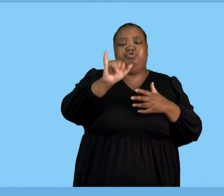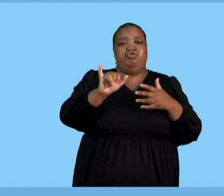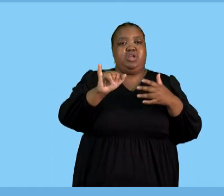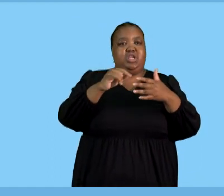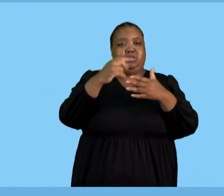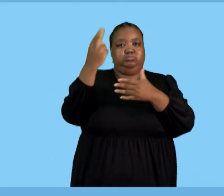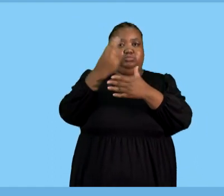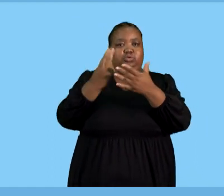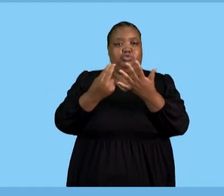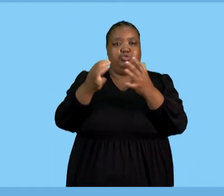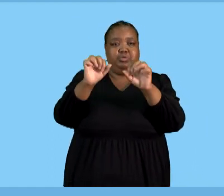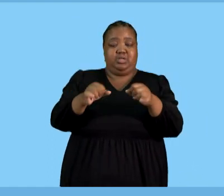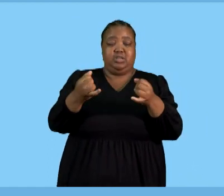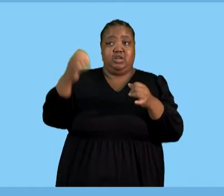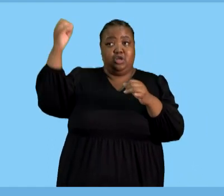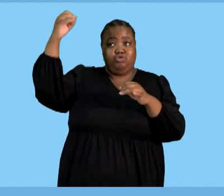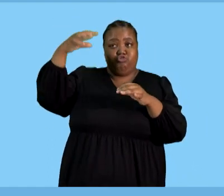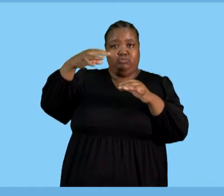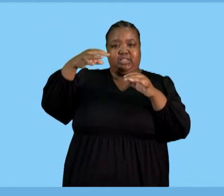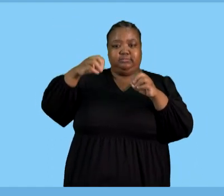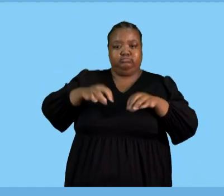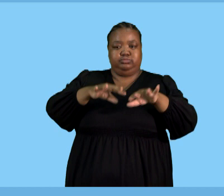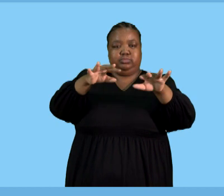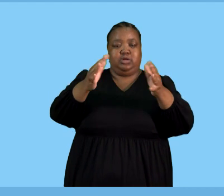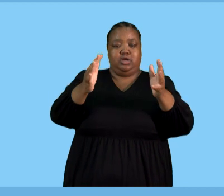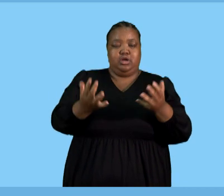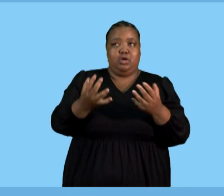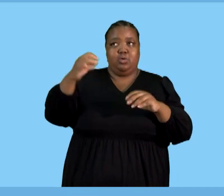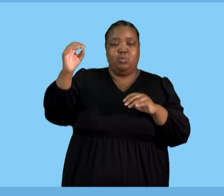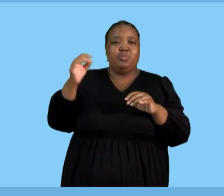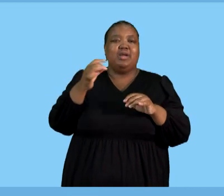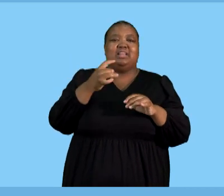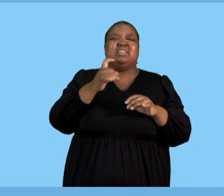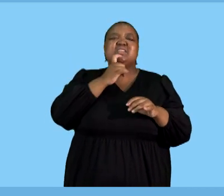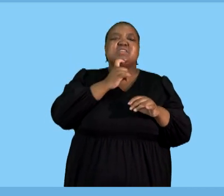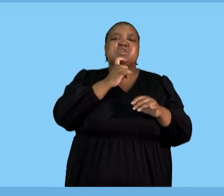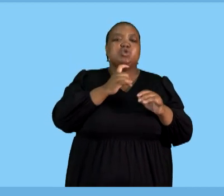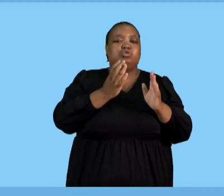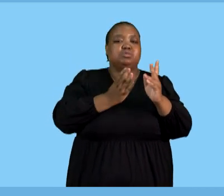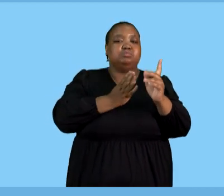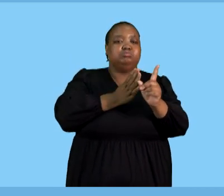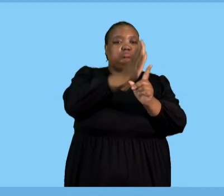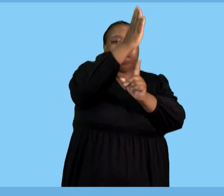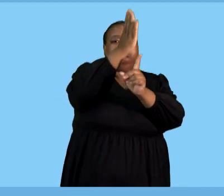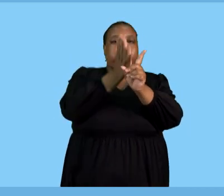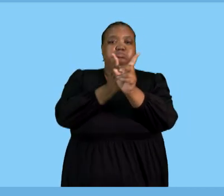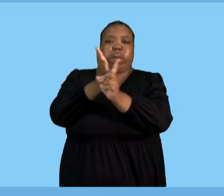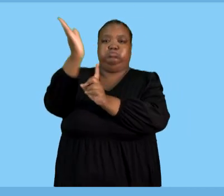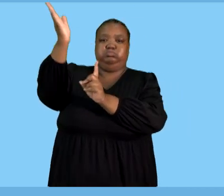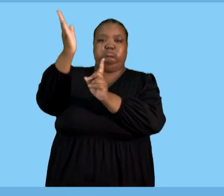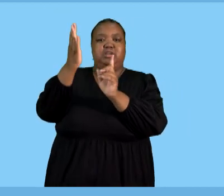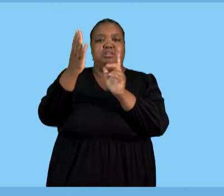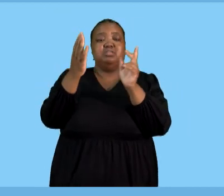shows the path of light. So light rays are drawn using straight lines and arrowheads. So the arrowheads are showing